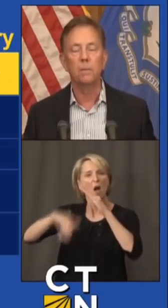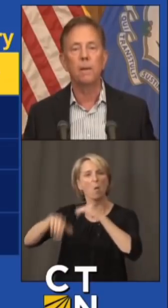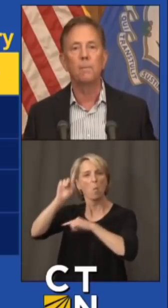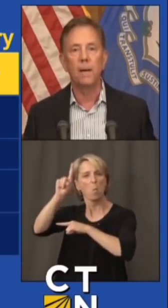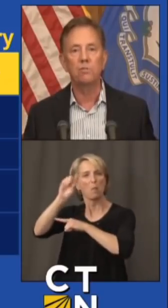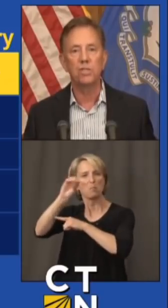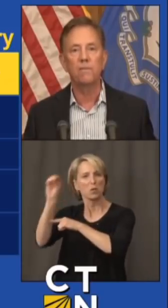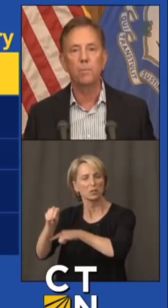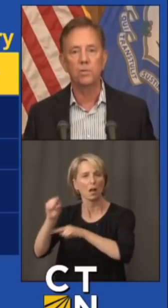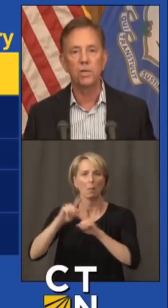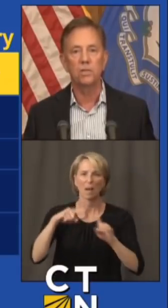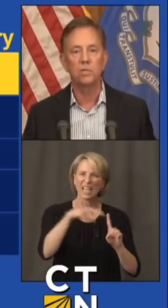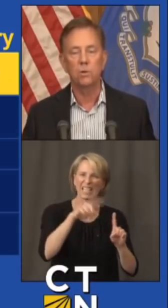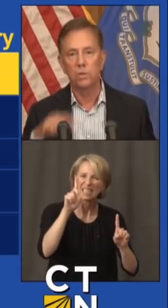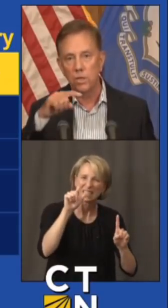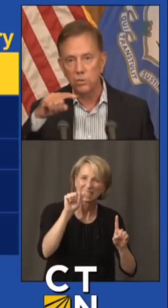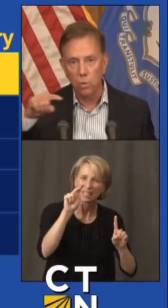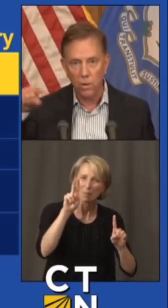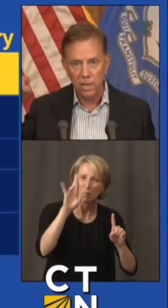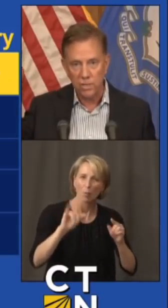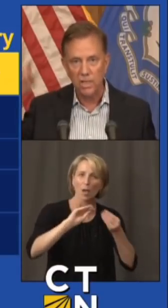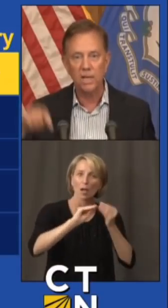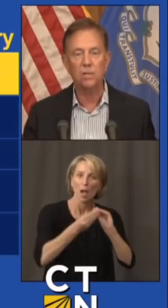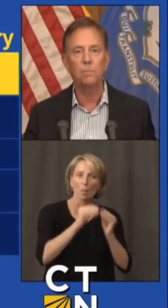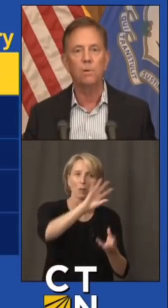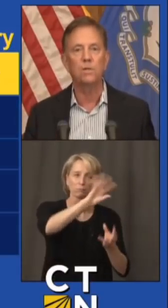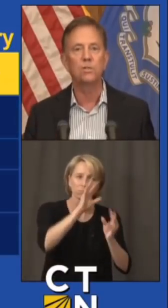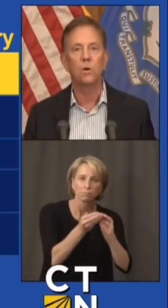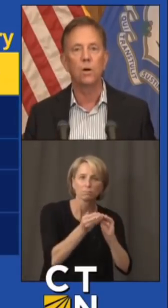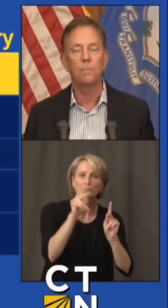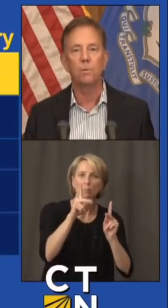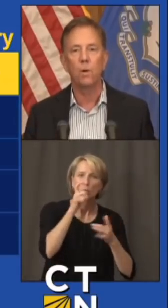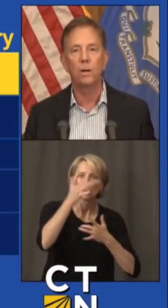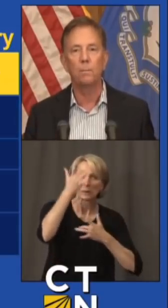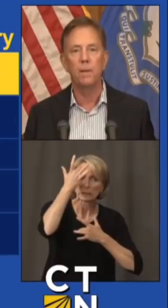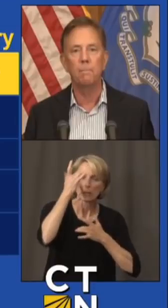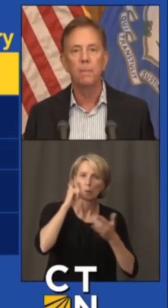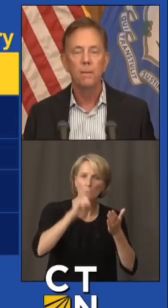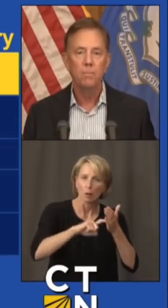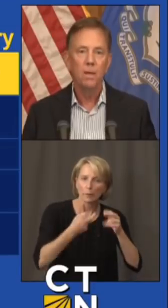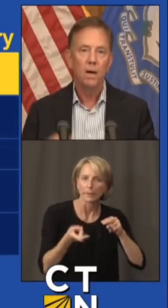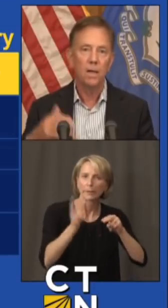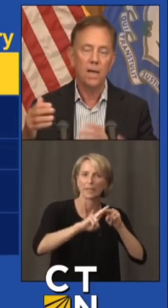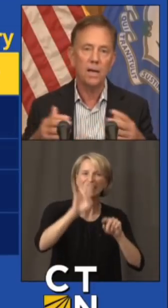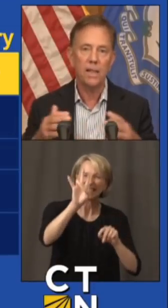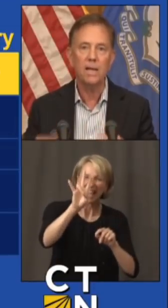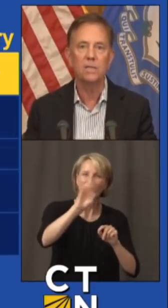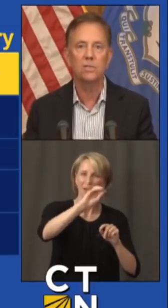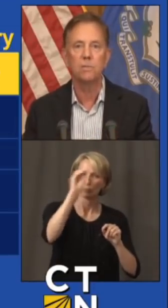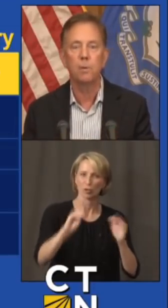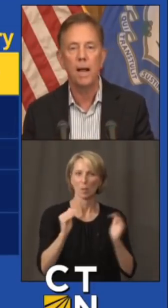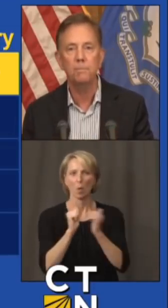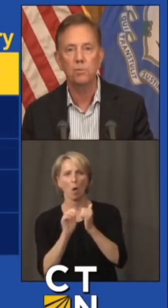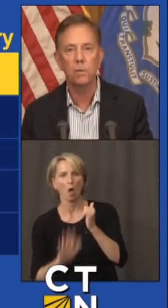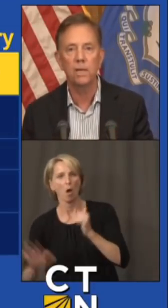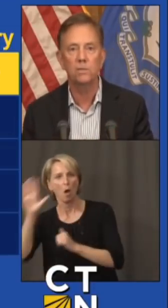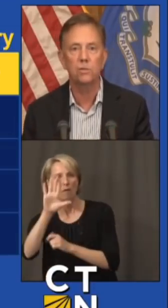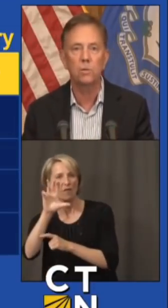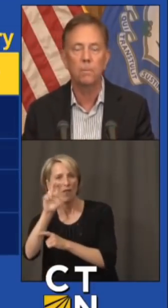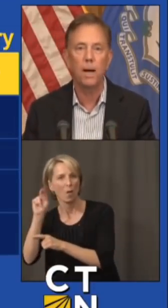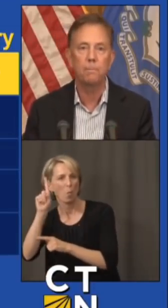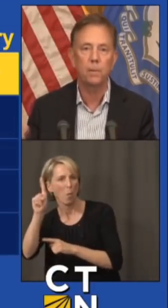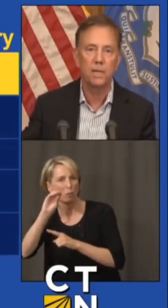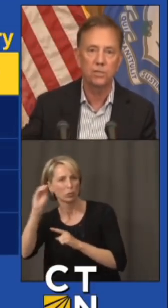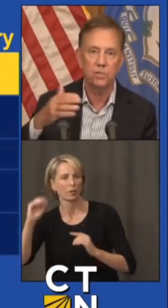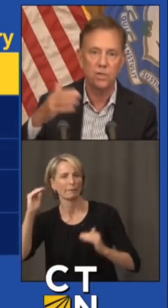is about 7%. So it does worry us that that number has gone up quite a bit. A lot of that is perhaps related